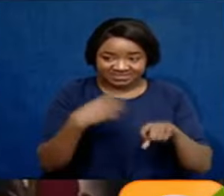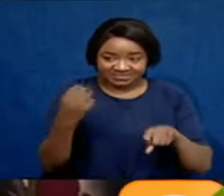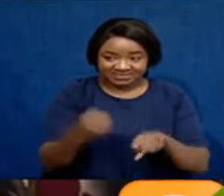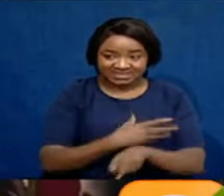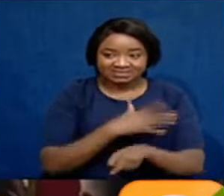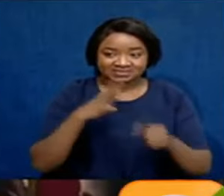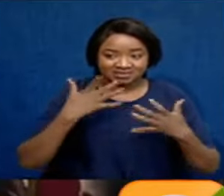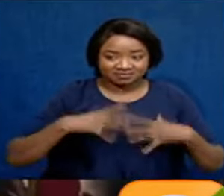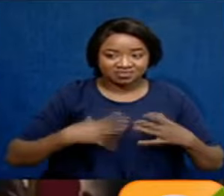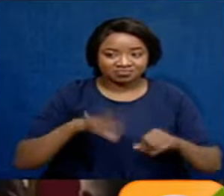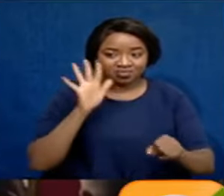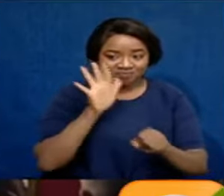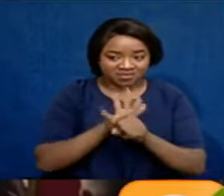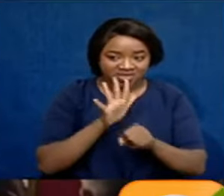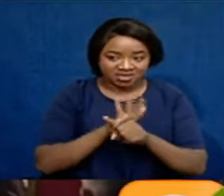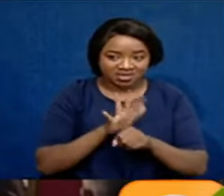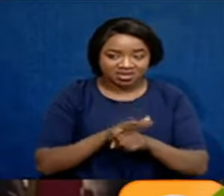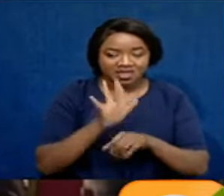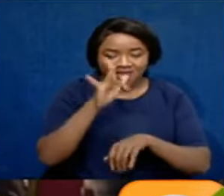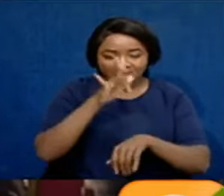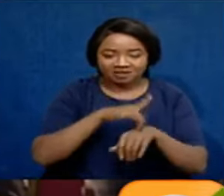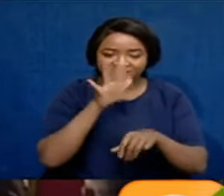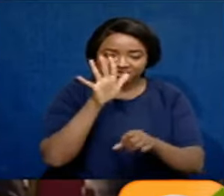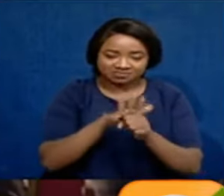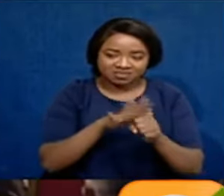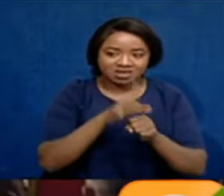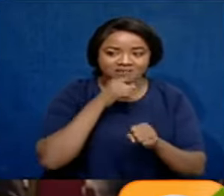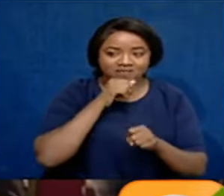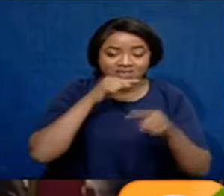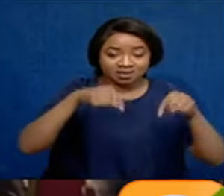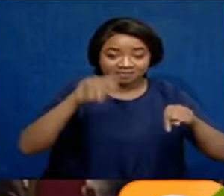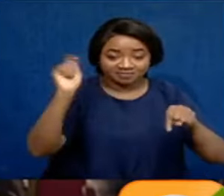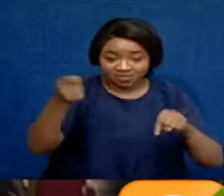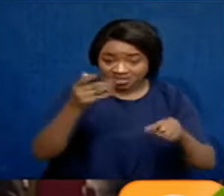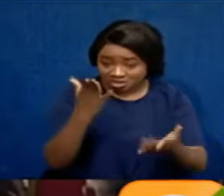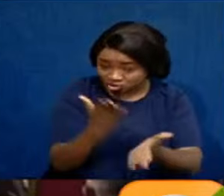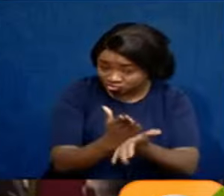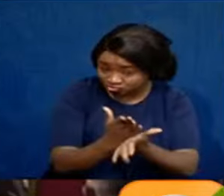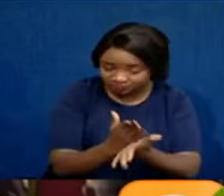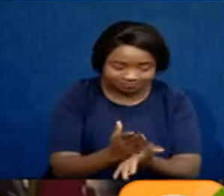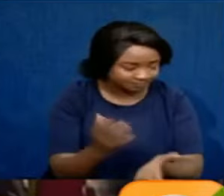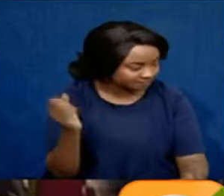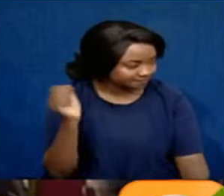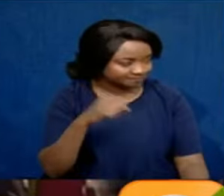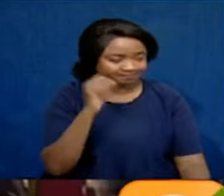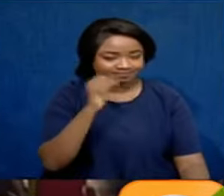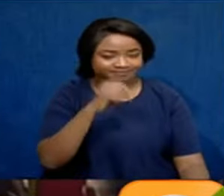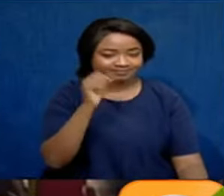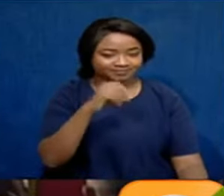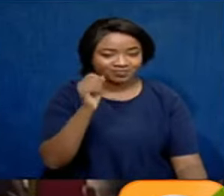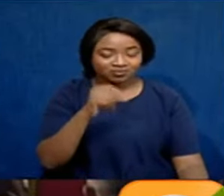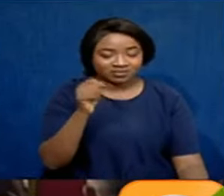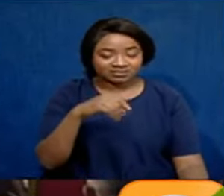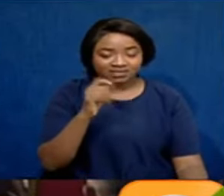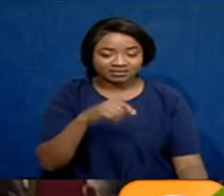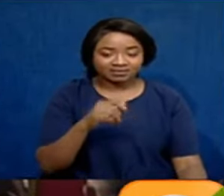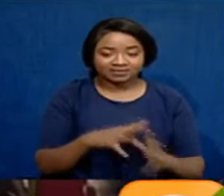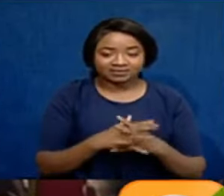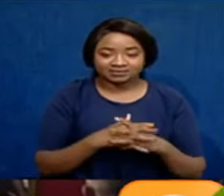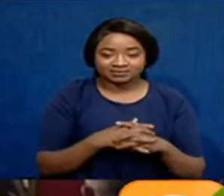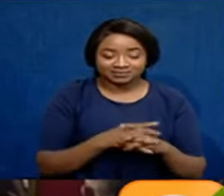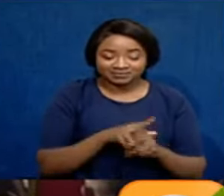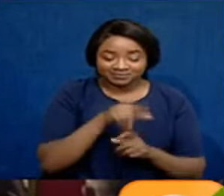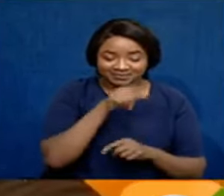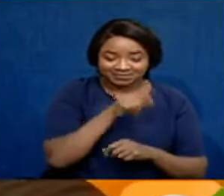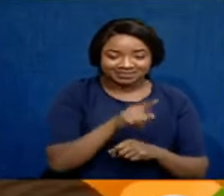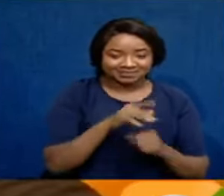read, affecting men in Kenya. Is that the situation? Absolutely, yes. That is the most common cancer in